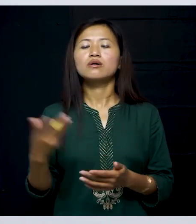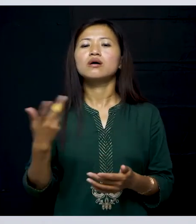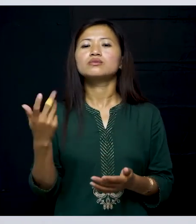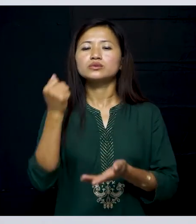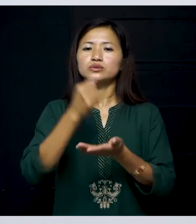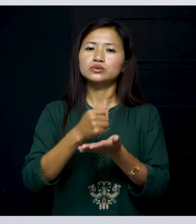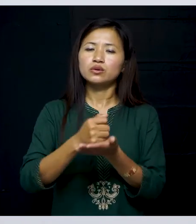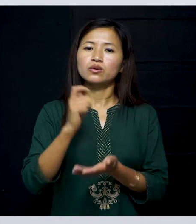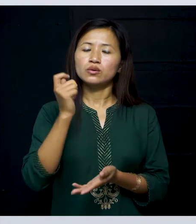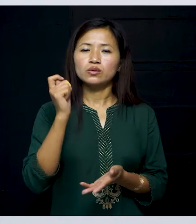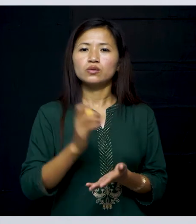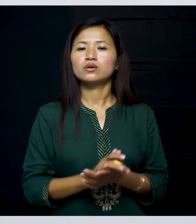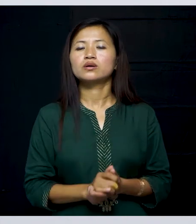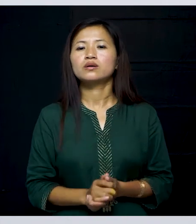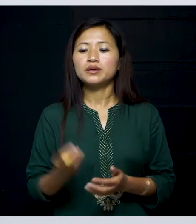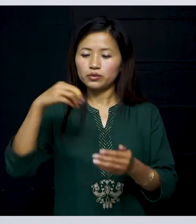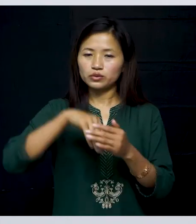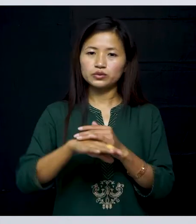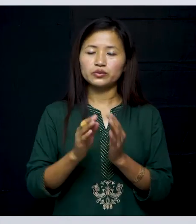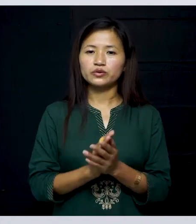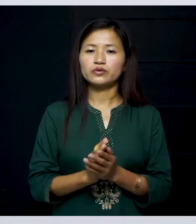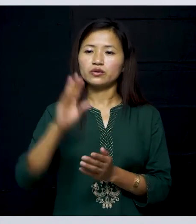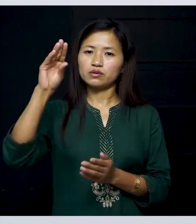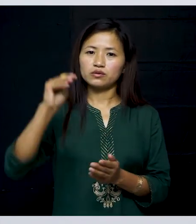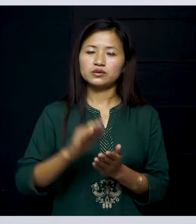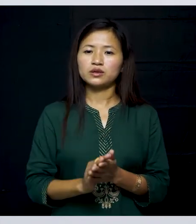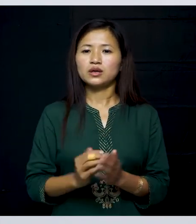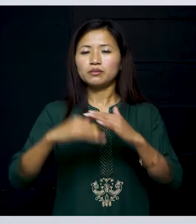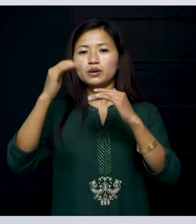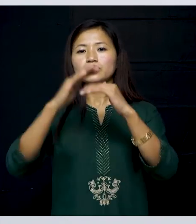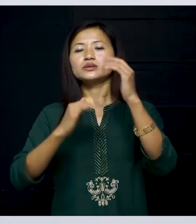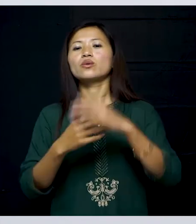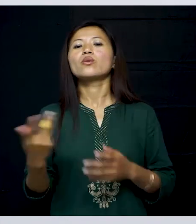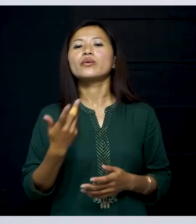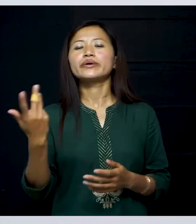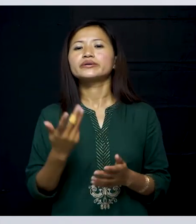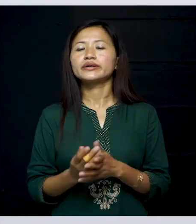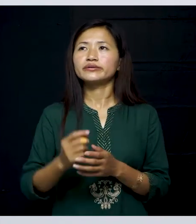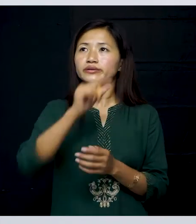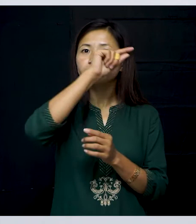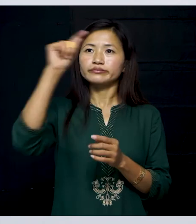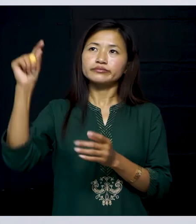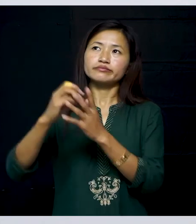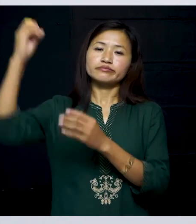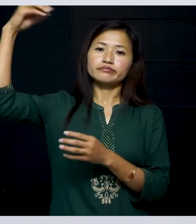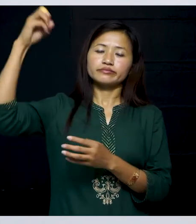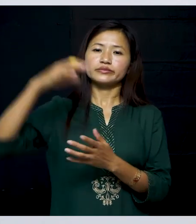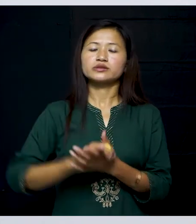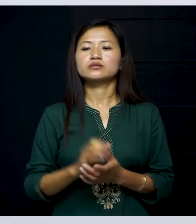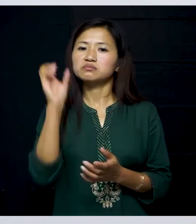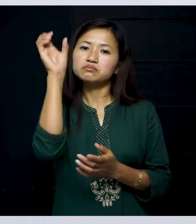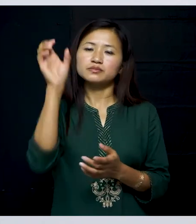should work in order to put a fire off in a building where there is electric short circuit.